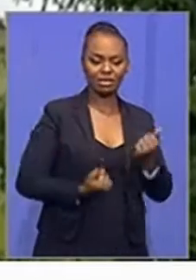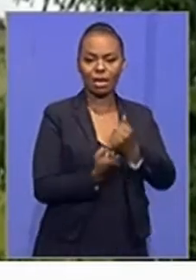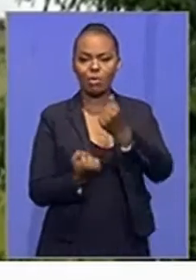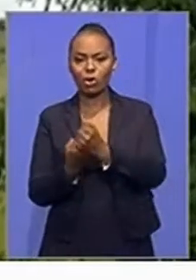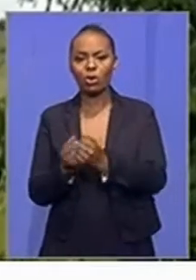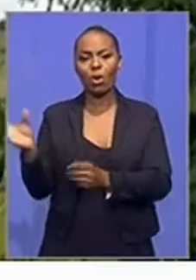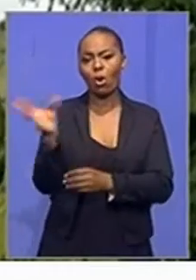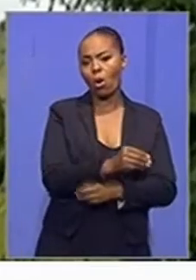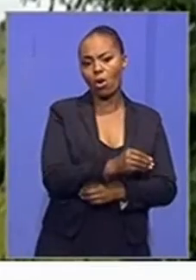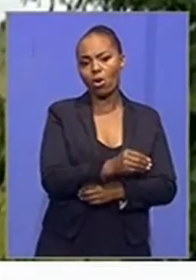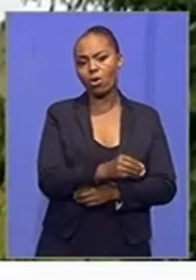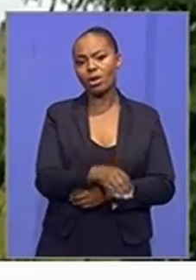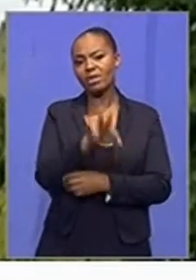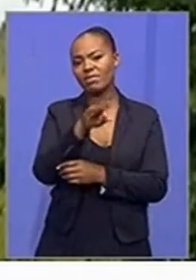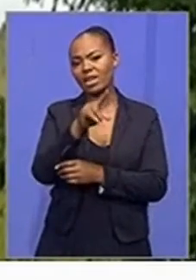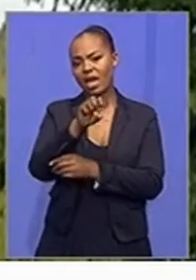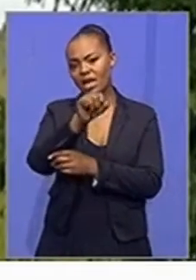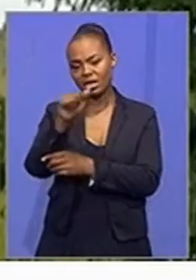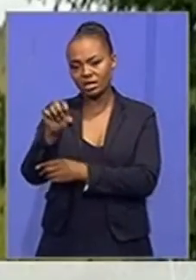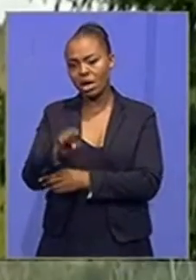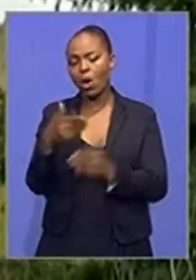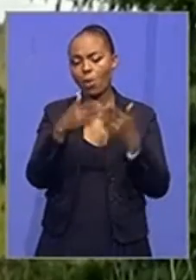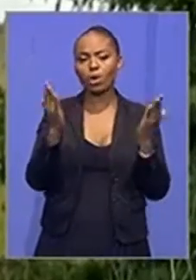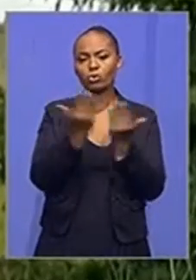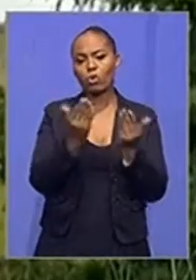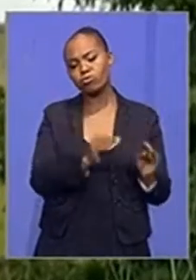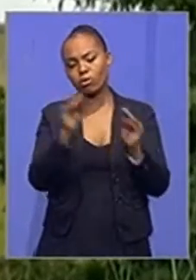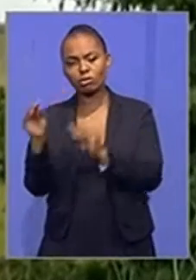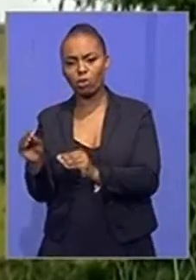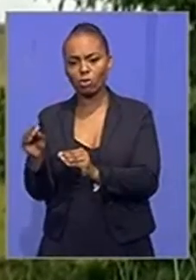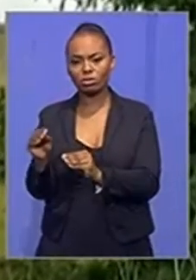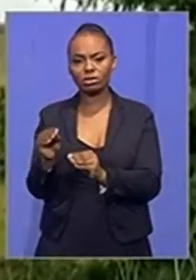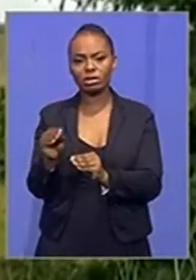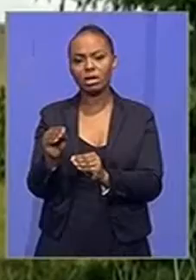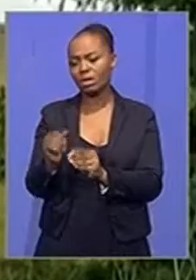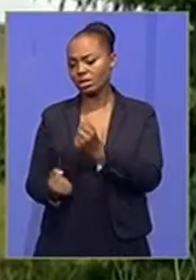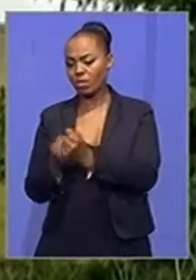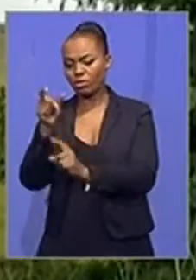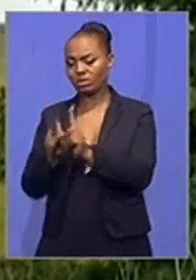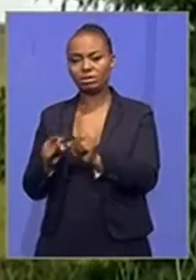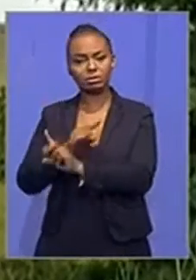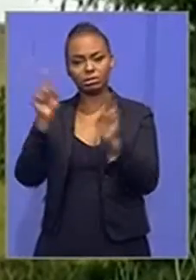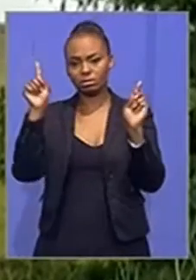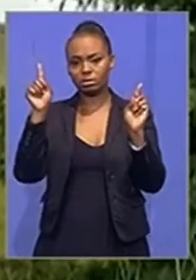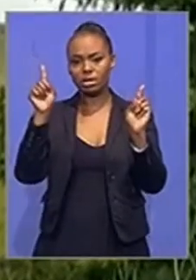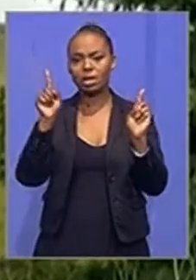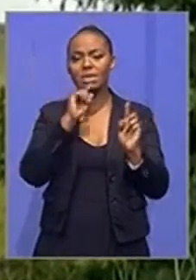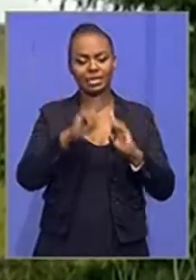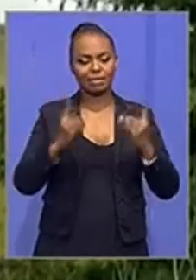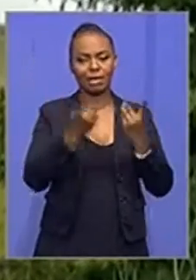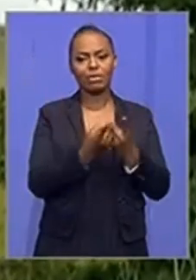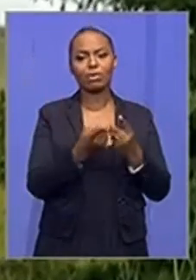SGB associations to postpone the opening of schools, and we understand it's not a call from the Department of Education, but it's a health